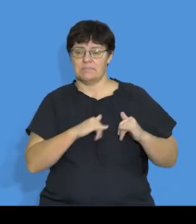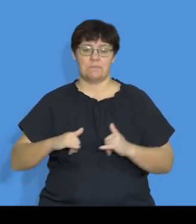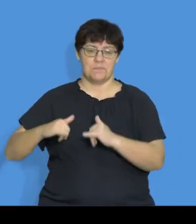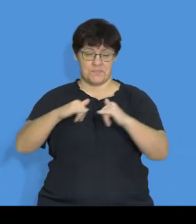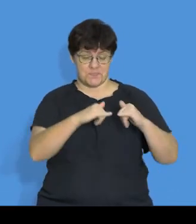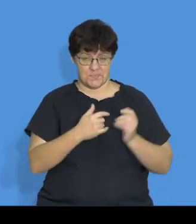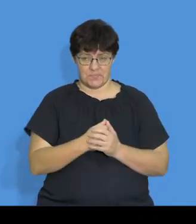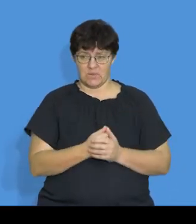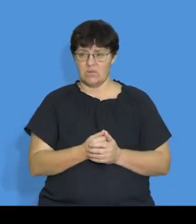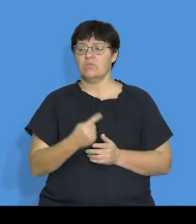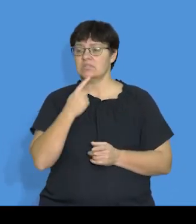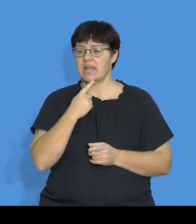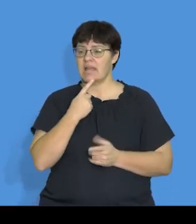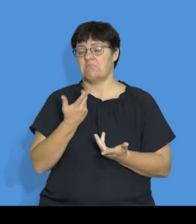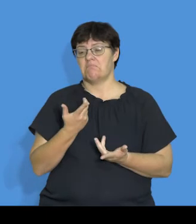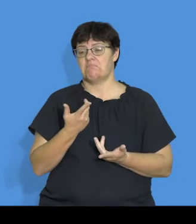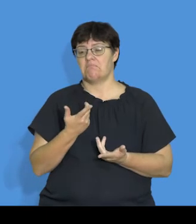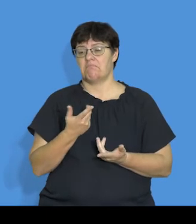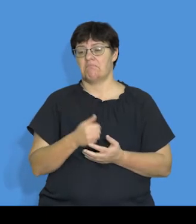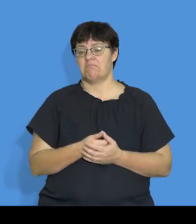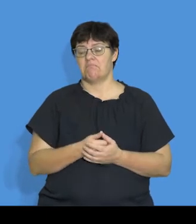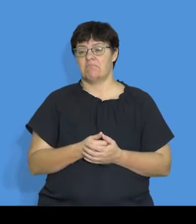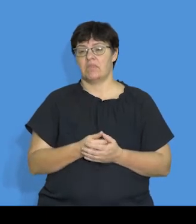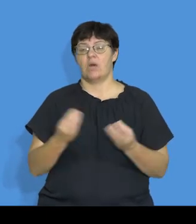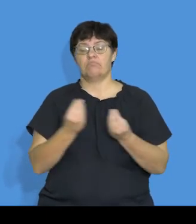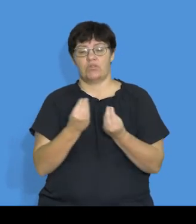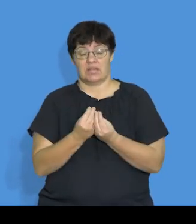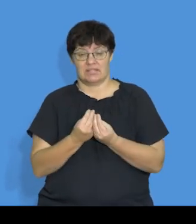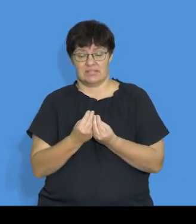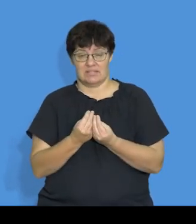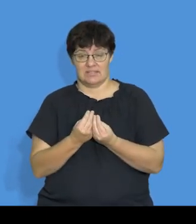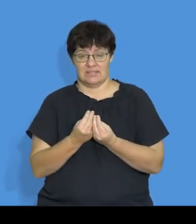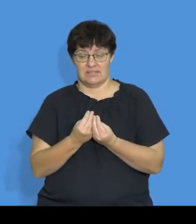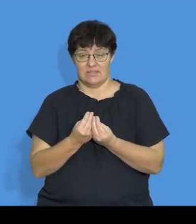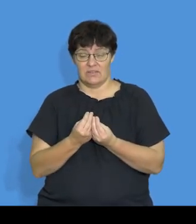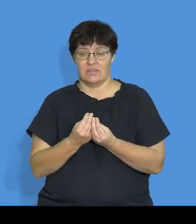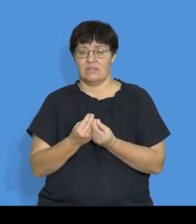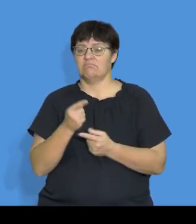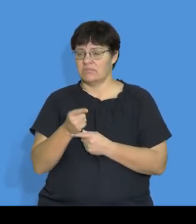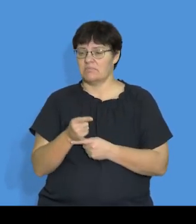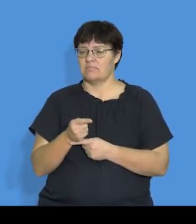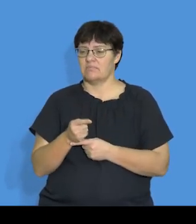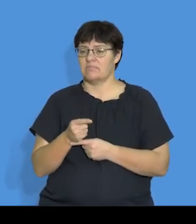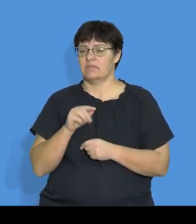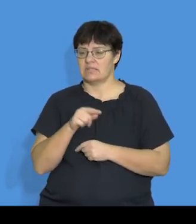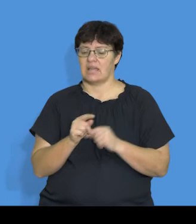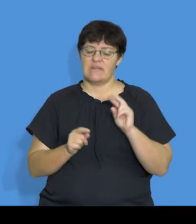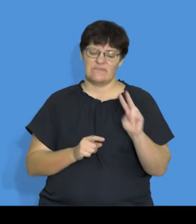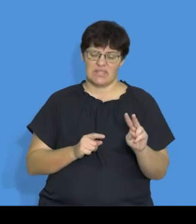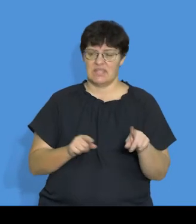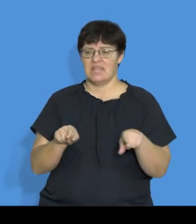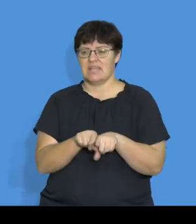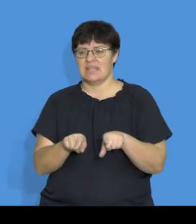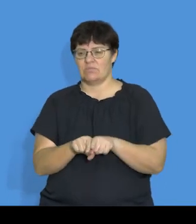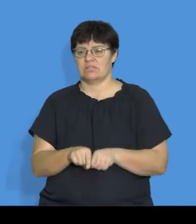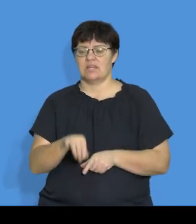talk about this in terms of, you know, the product of current and resistance. And if you look at it, this is like V is equals to